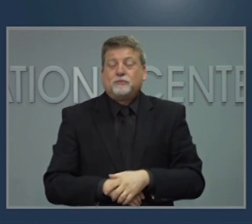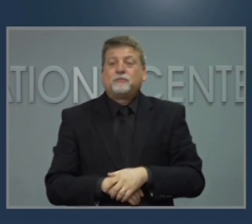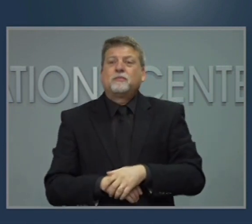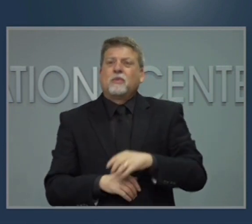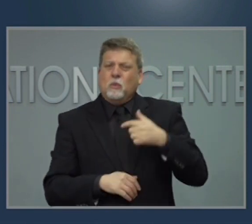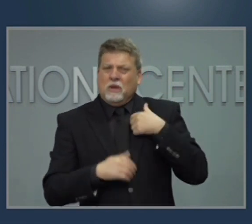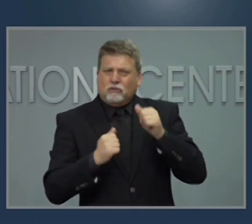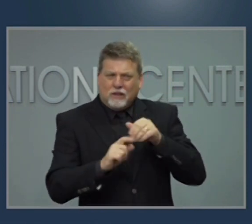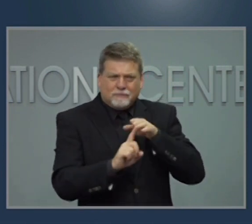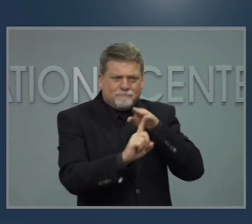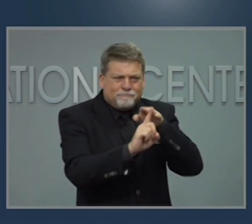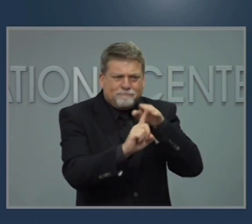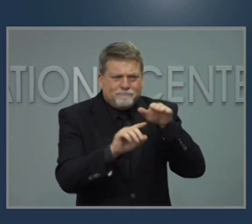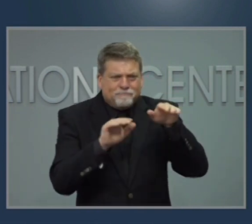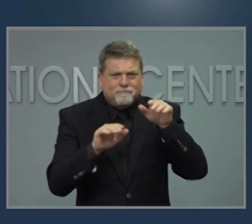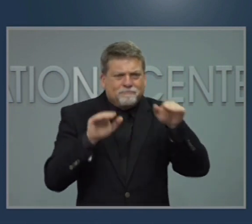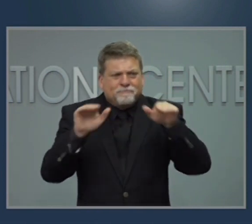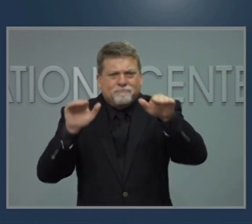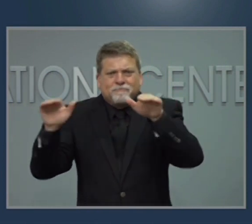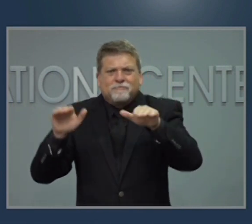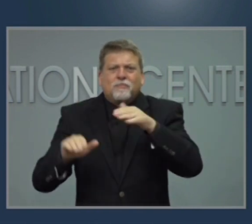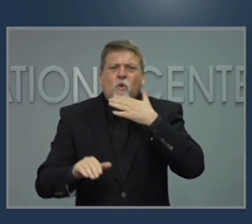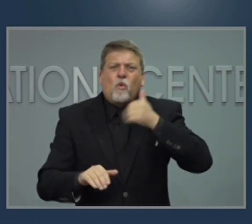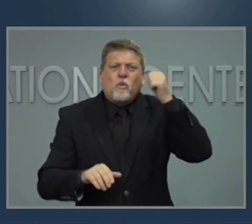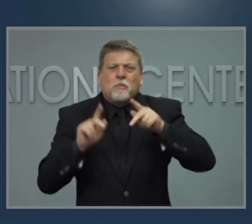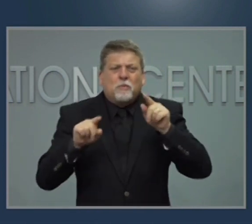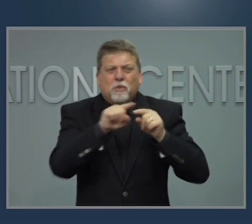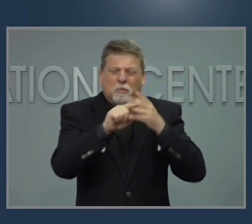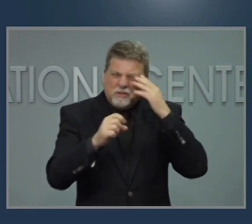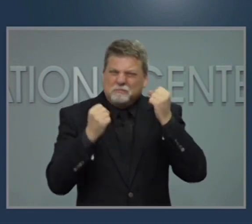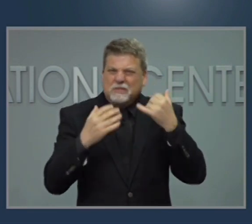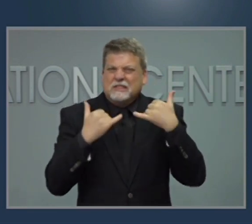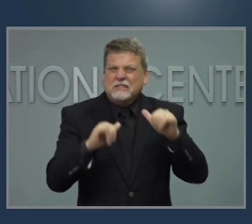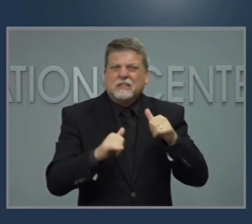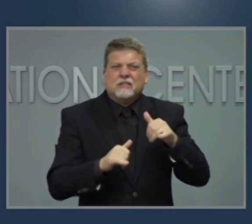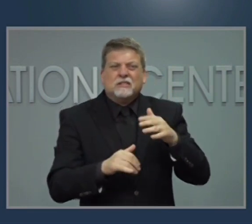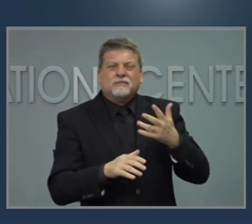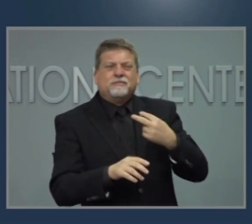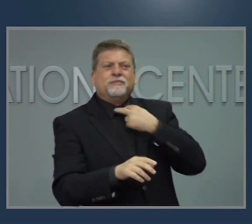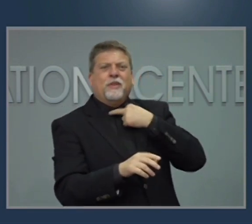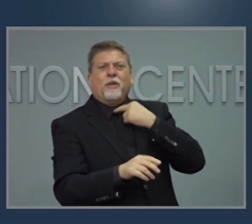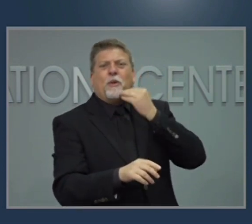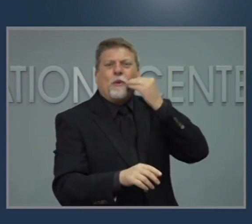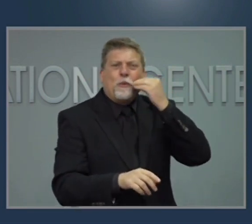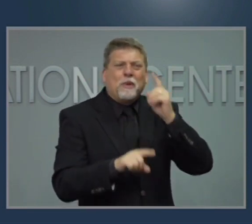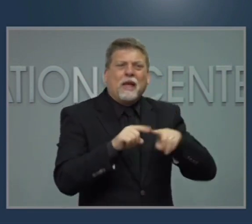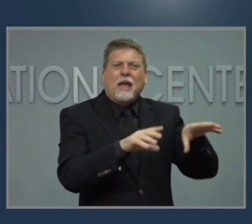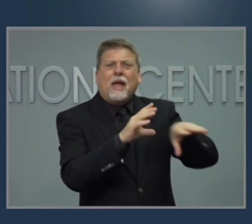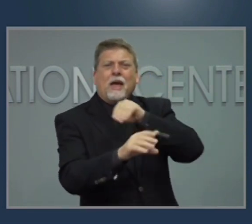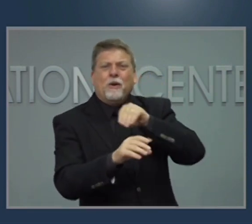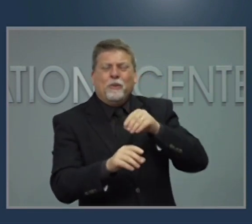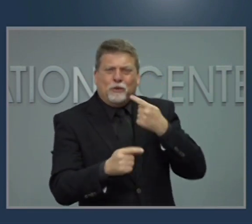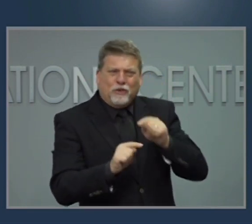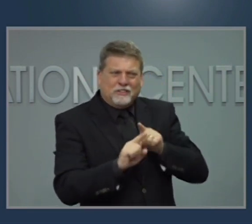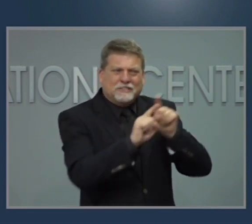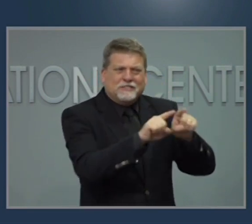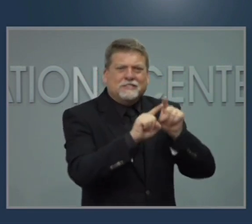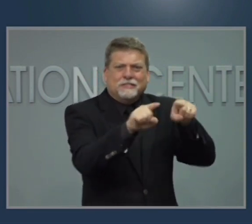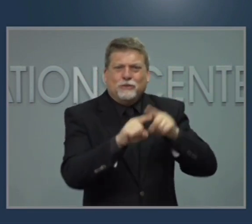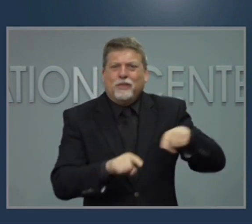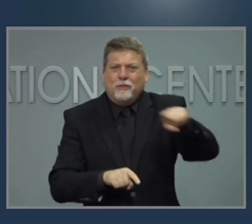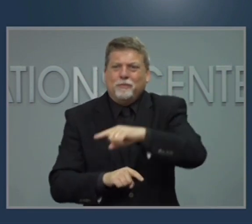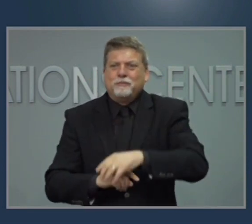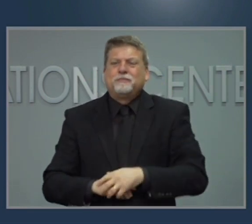those older adults, particularly those who are homebound. Tomorrow, we take another great step forward in our battle against